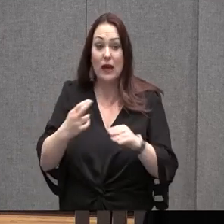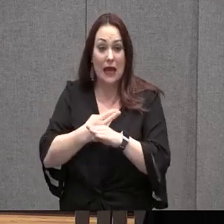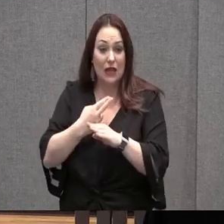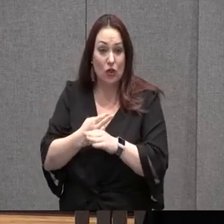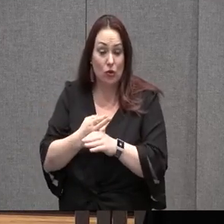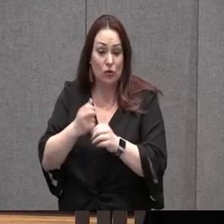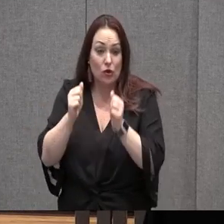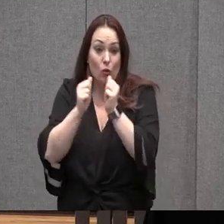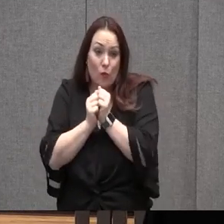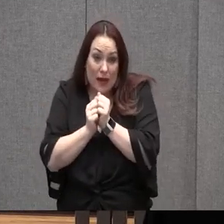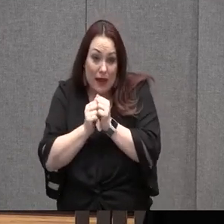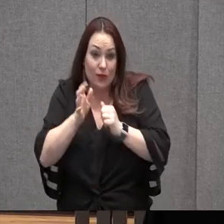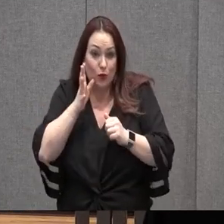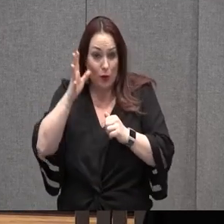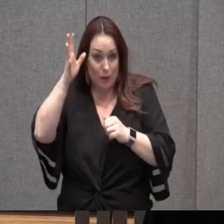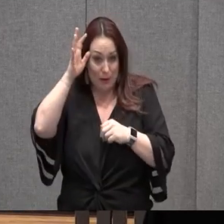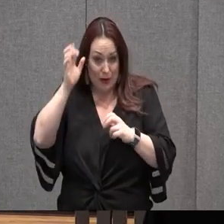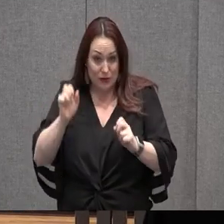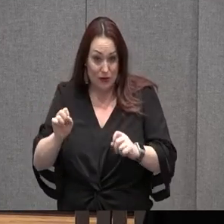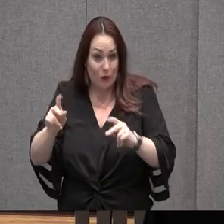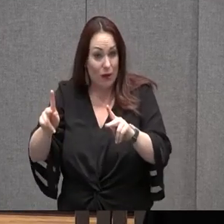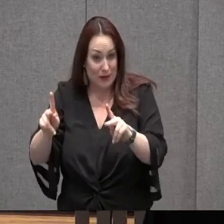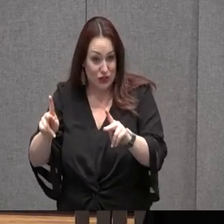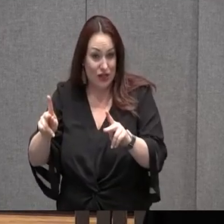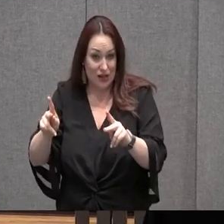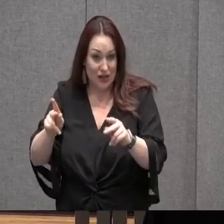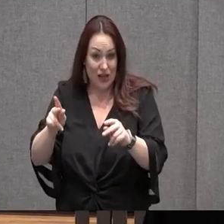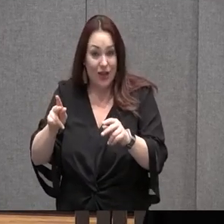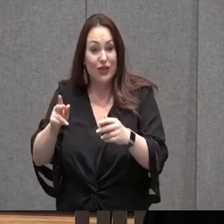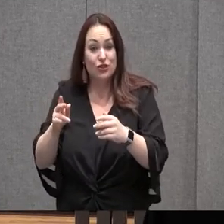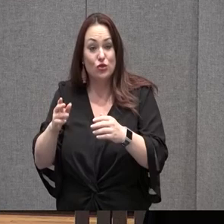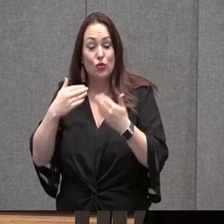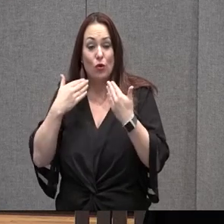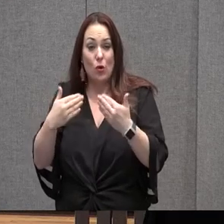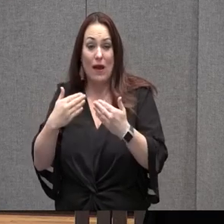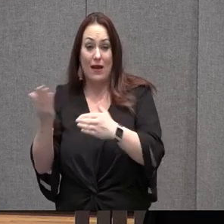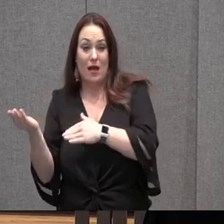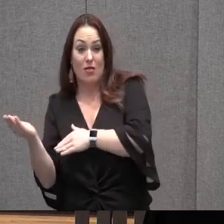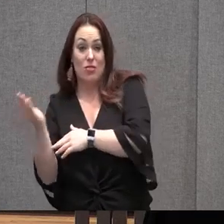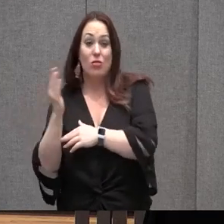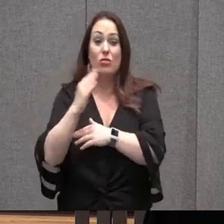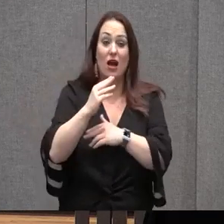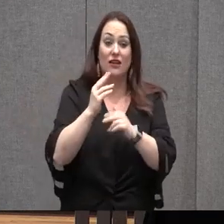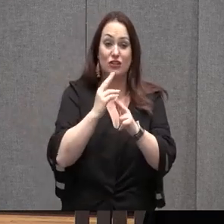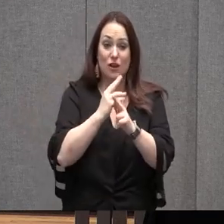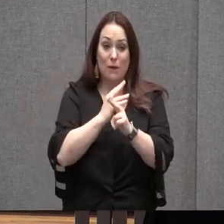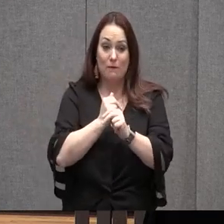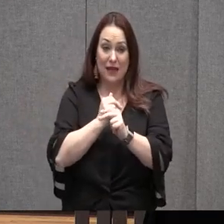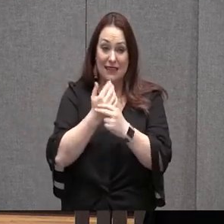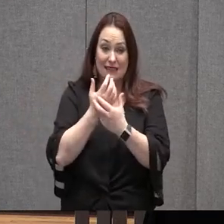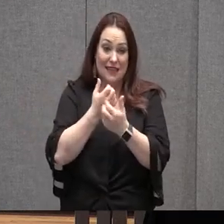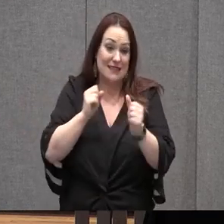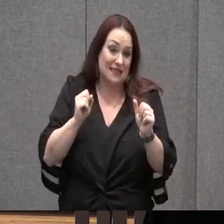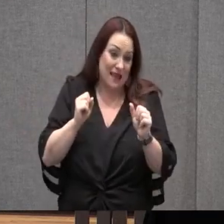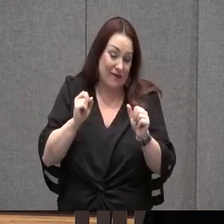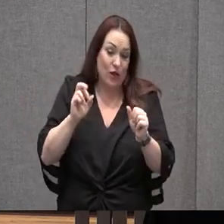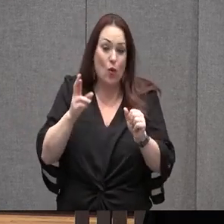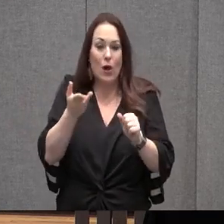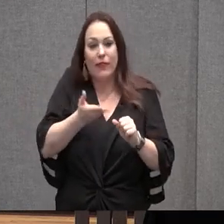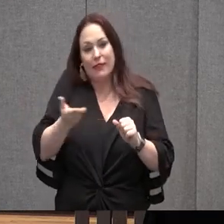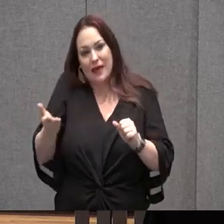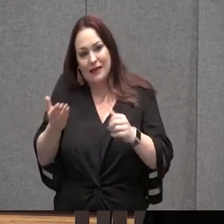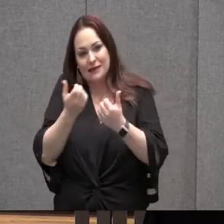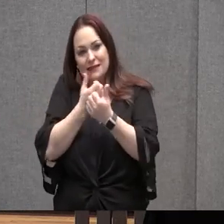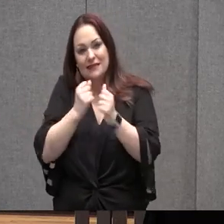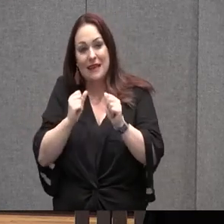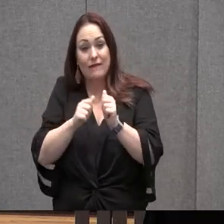use with parents' permission to launch bunnies safely? To launch things safely away from